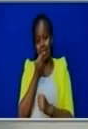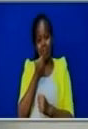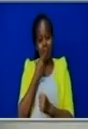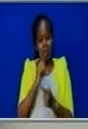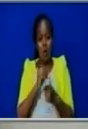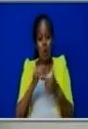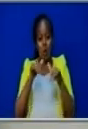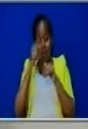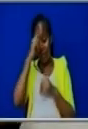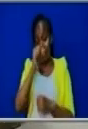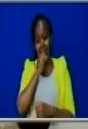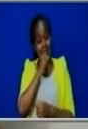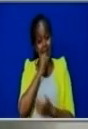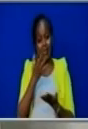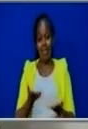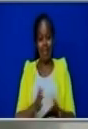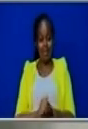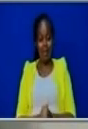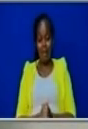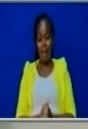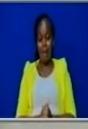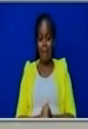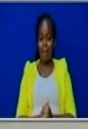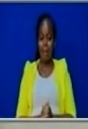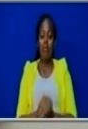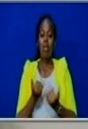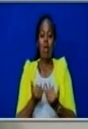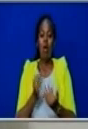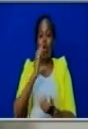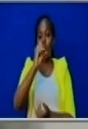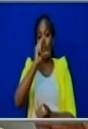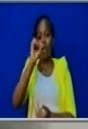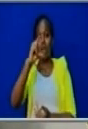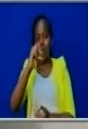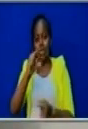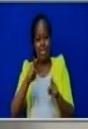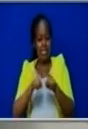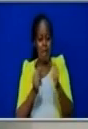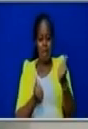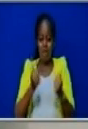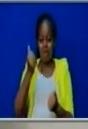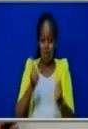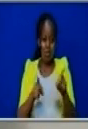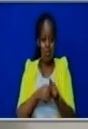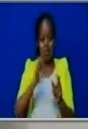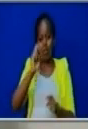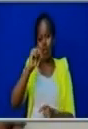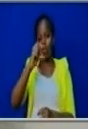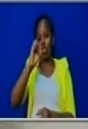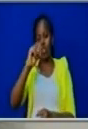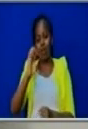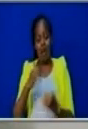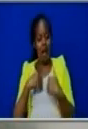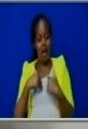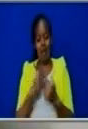Or wait for supper You altogether. wait for supper. Yes. Yes, cooling So of engine. cooling the vehicles, engine, the even vehicles, vehicles, they have yes. water system there in the